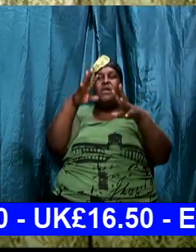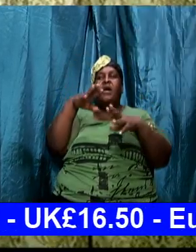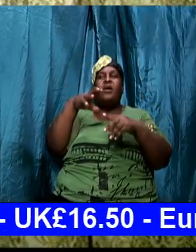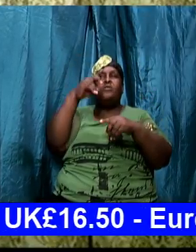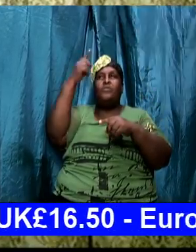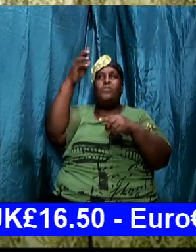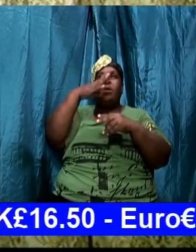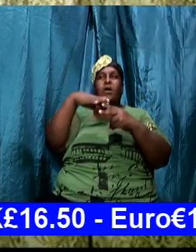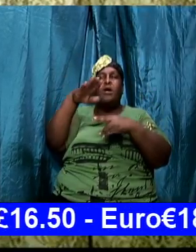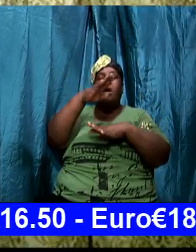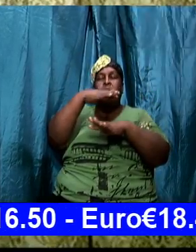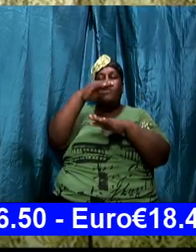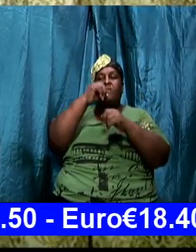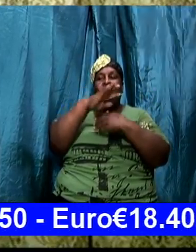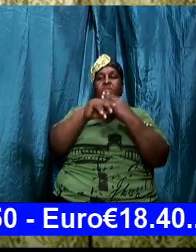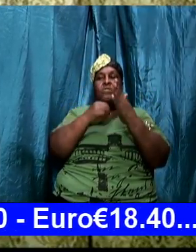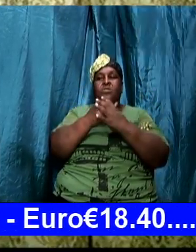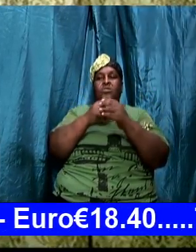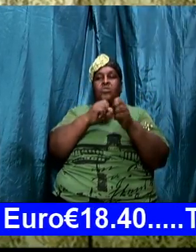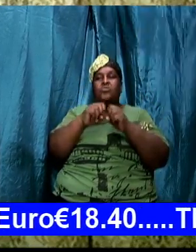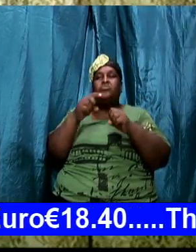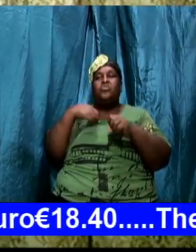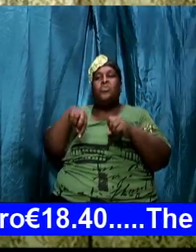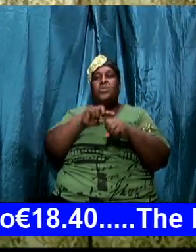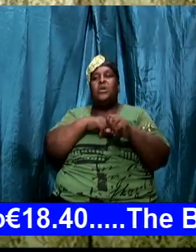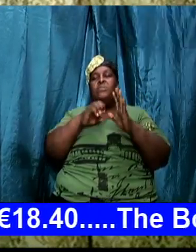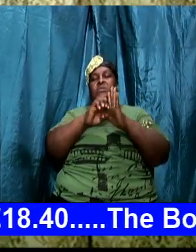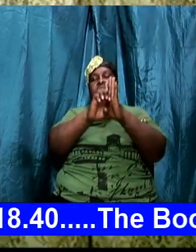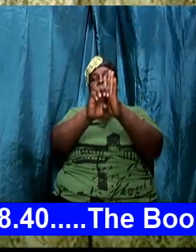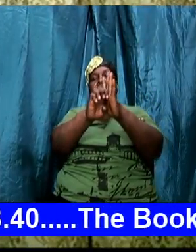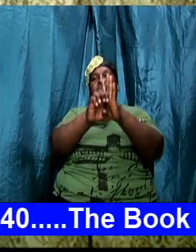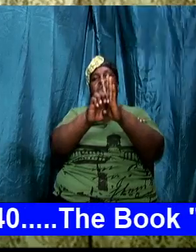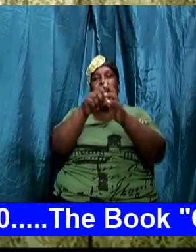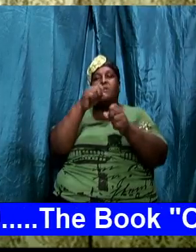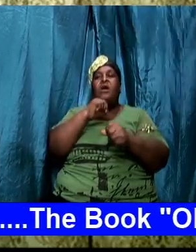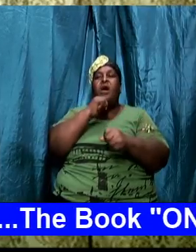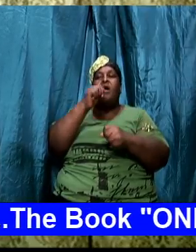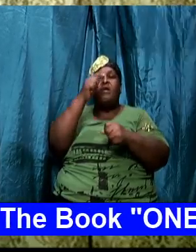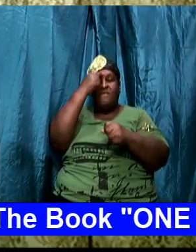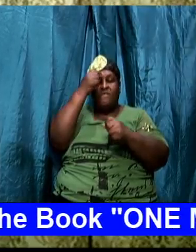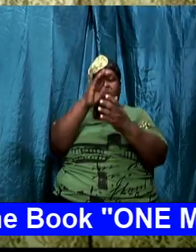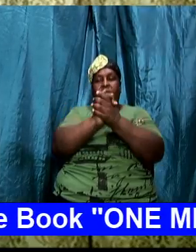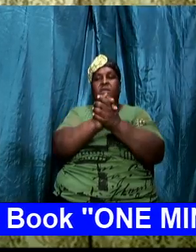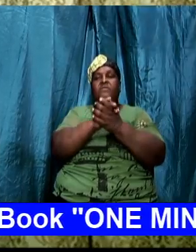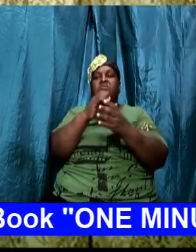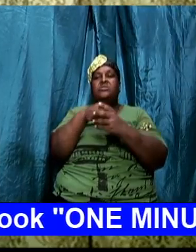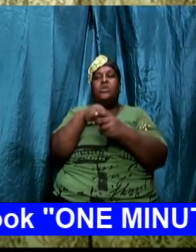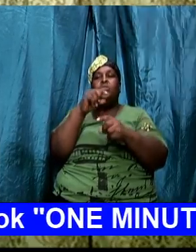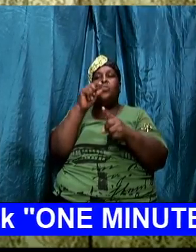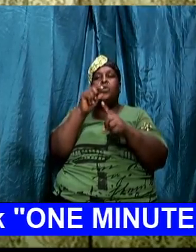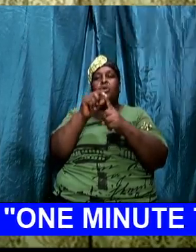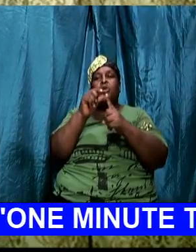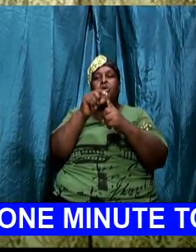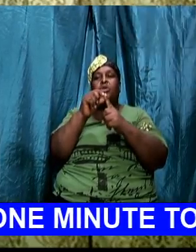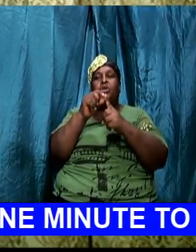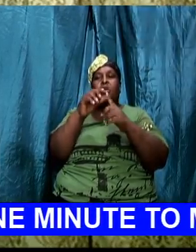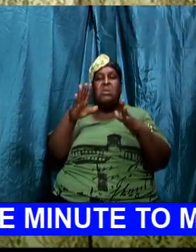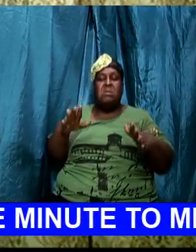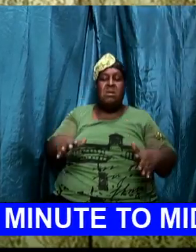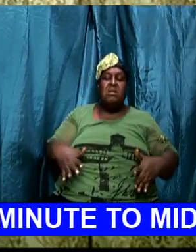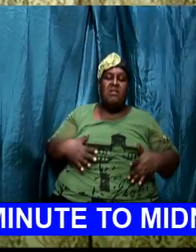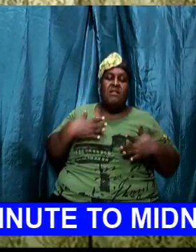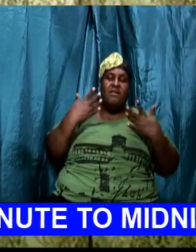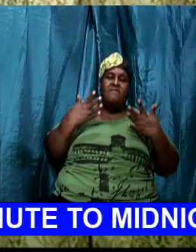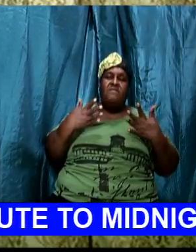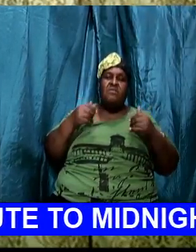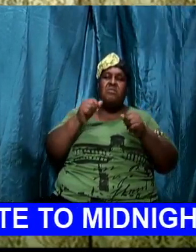above all, so that we can be examples of the believers in words, in lifestyle, and in